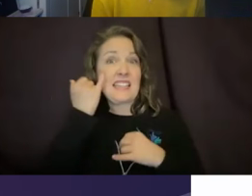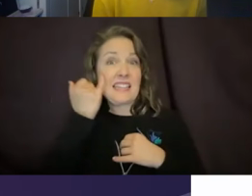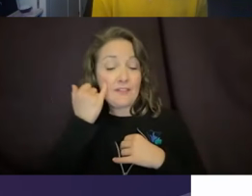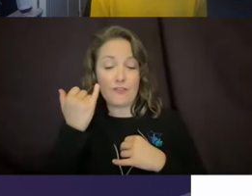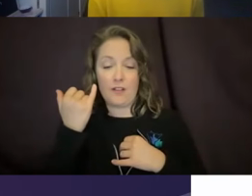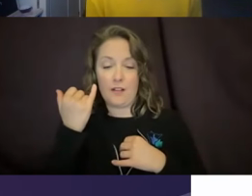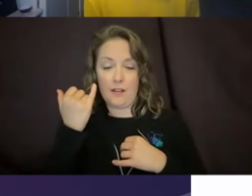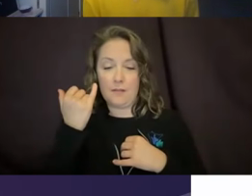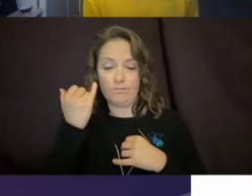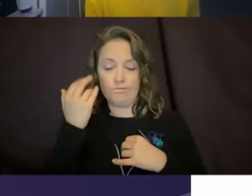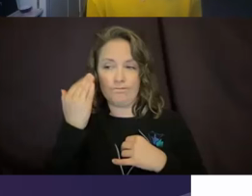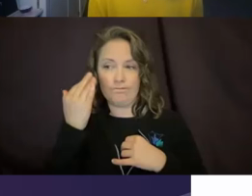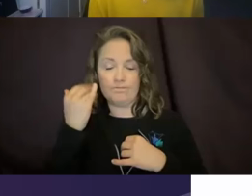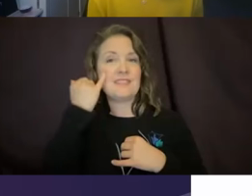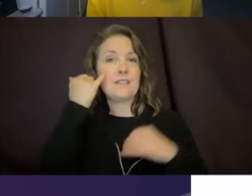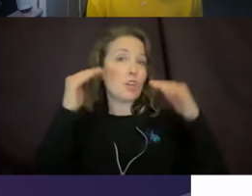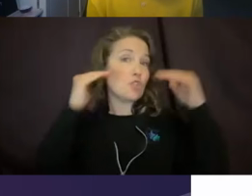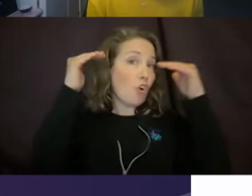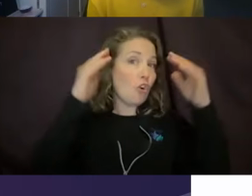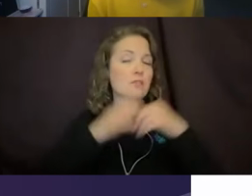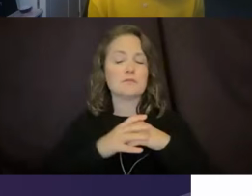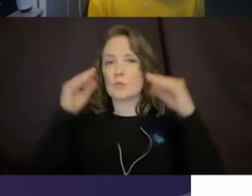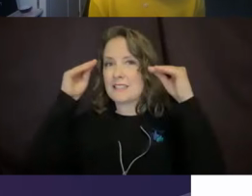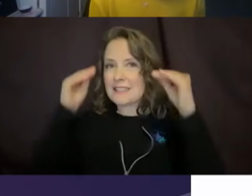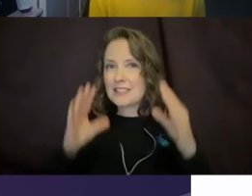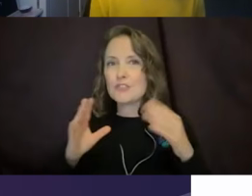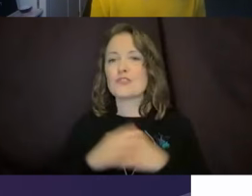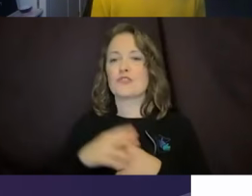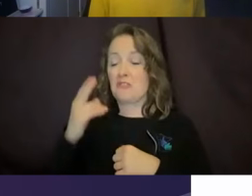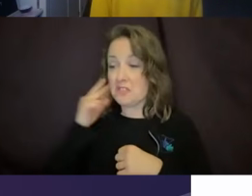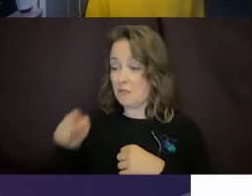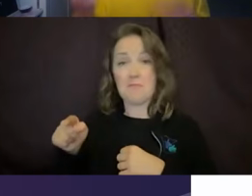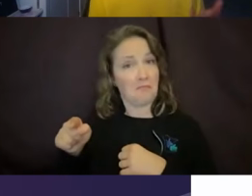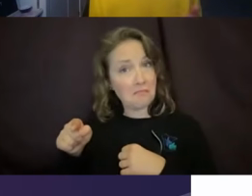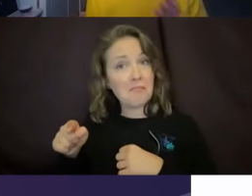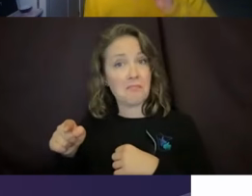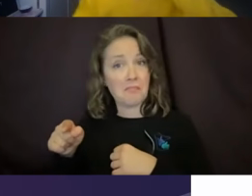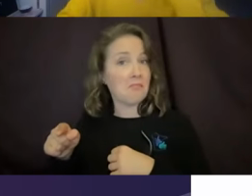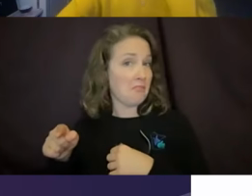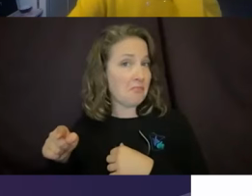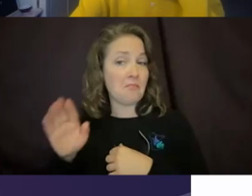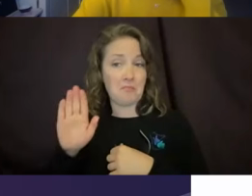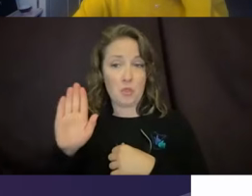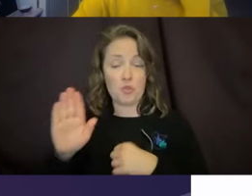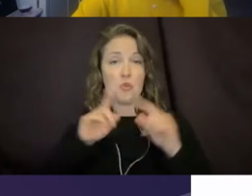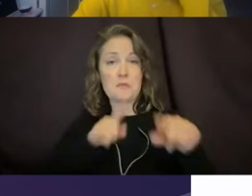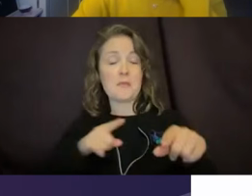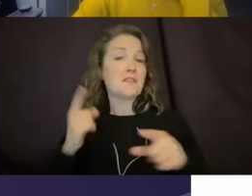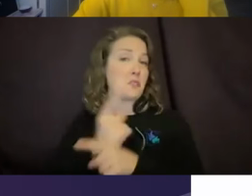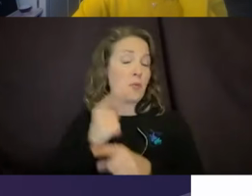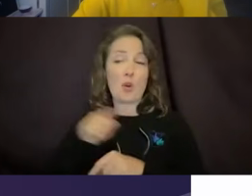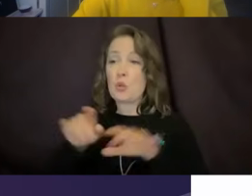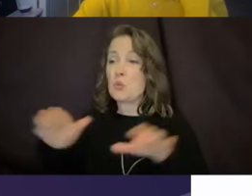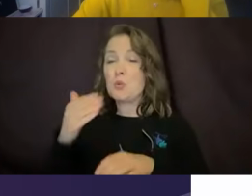if adults, if teachers and other individuals in their lives are kind of saying, oh, this is an appropriate response to things, or they're doing really well